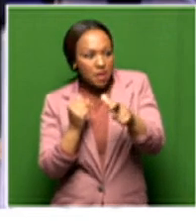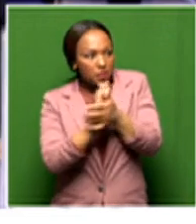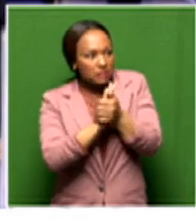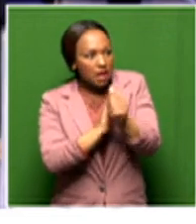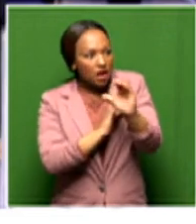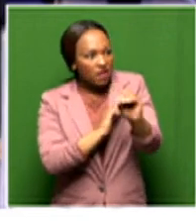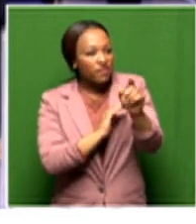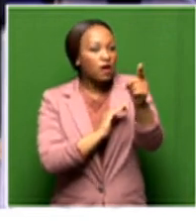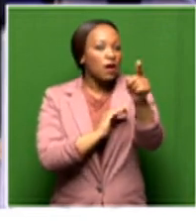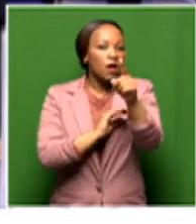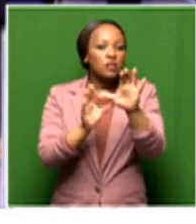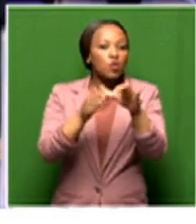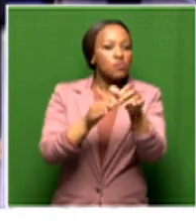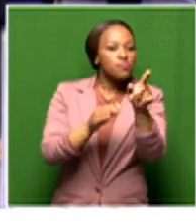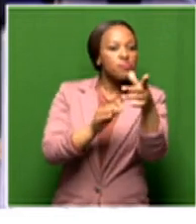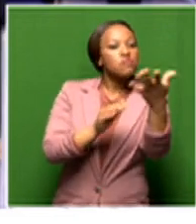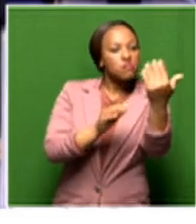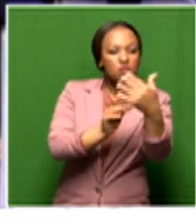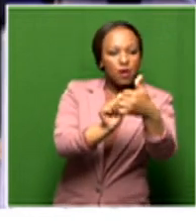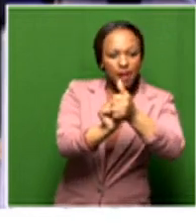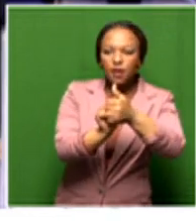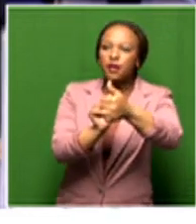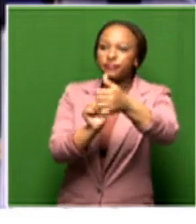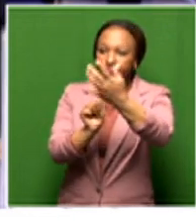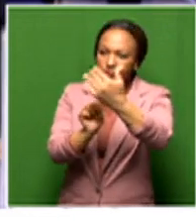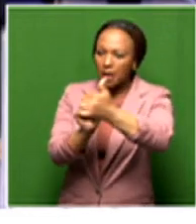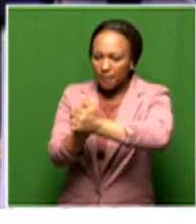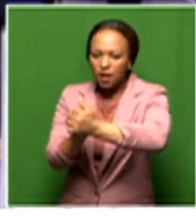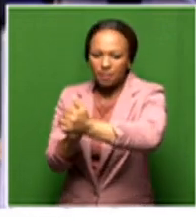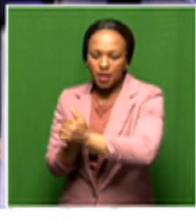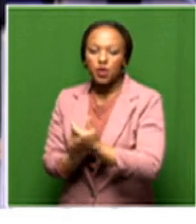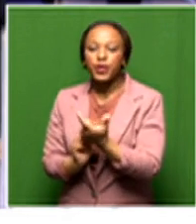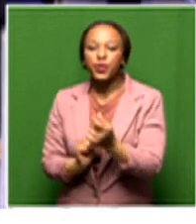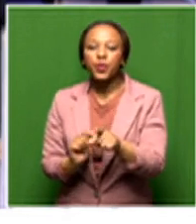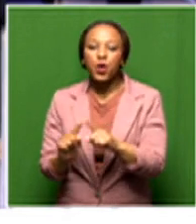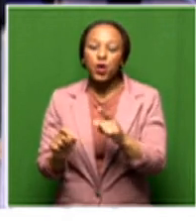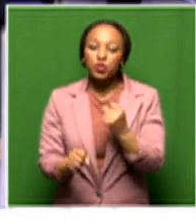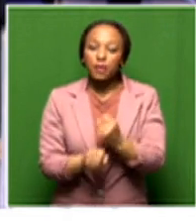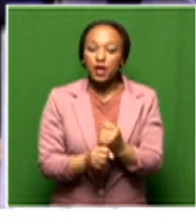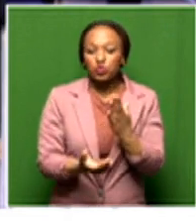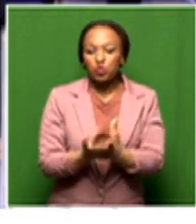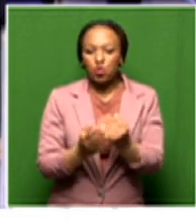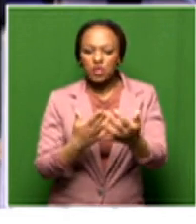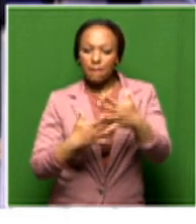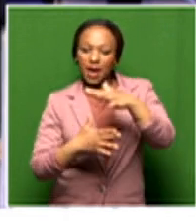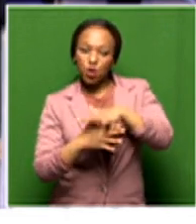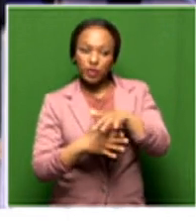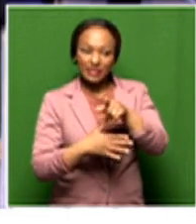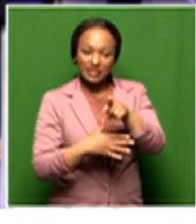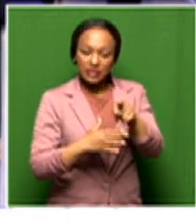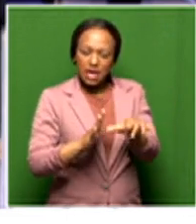of various groupings that are interested stakeholders, that we could ensure that the right priorities and the